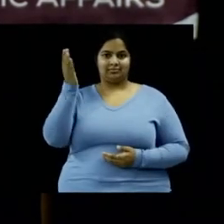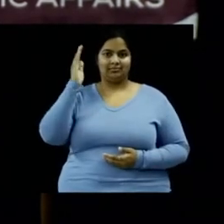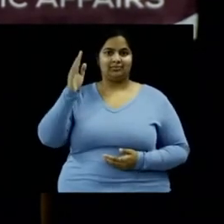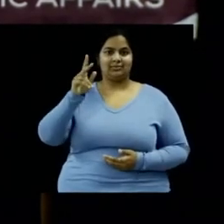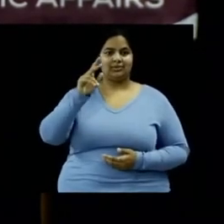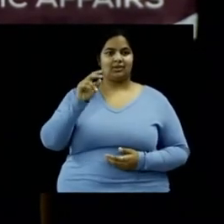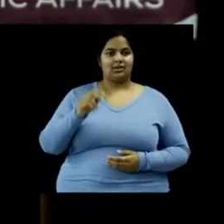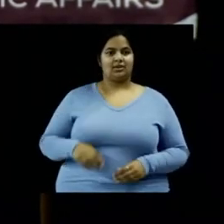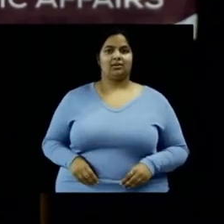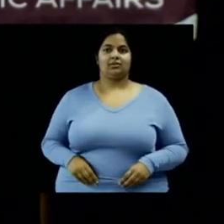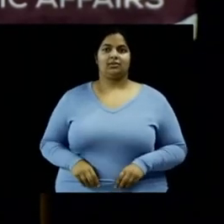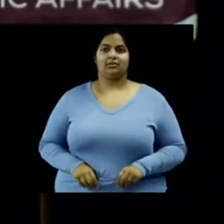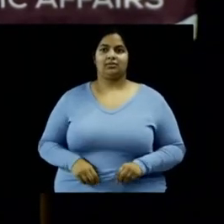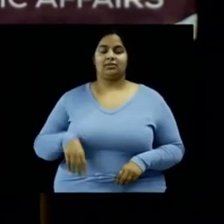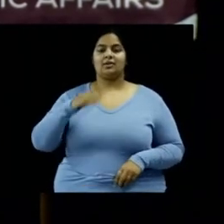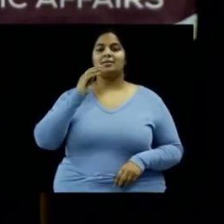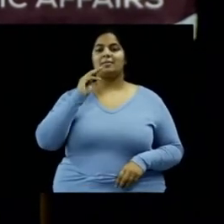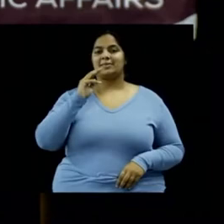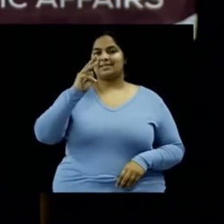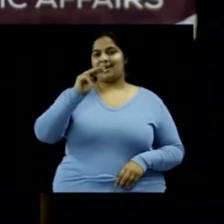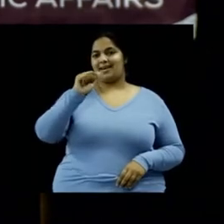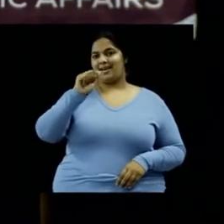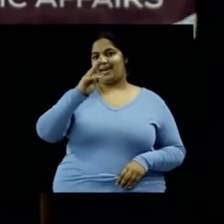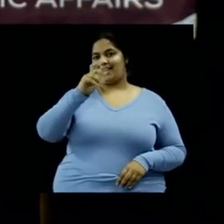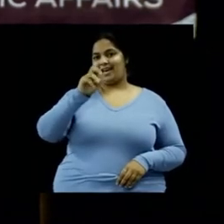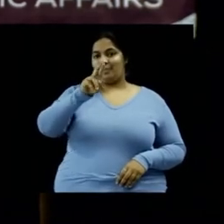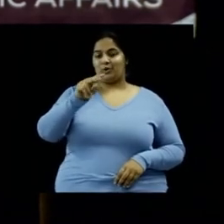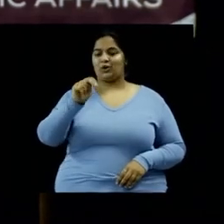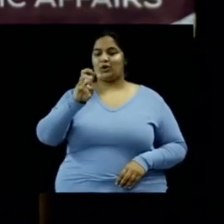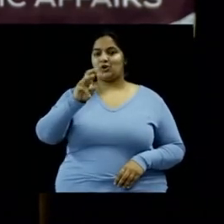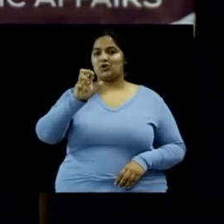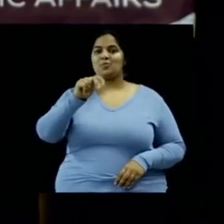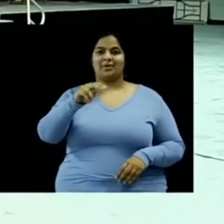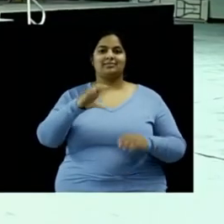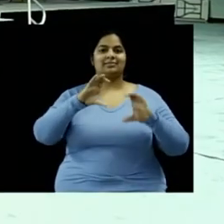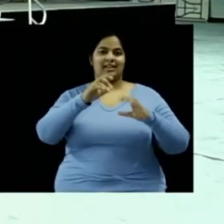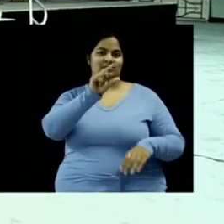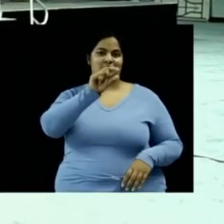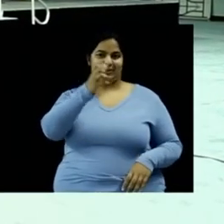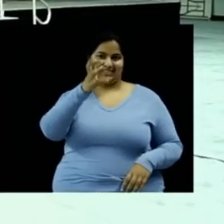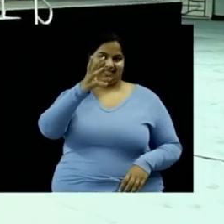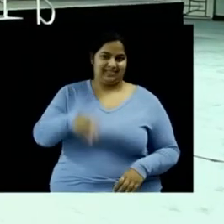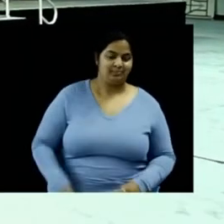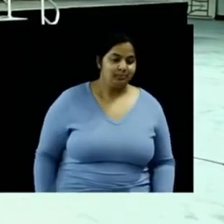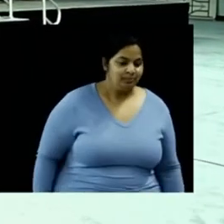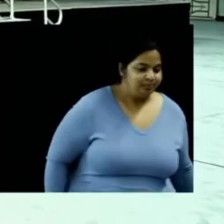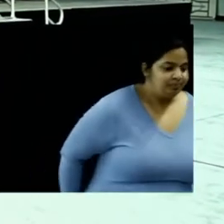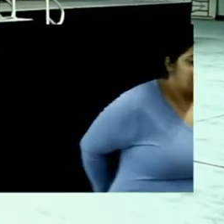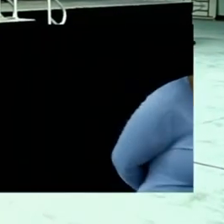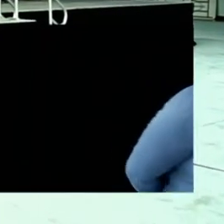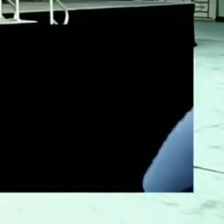our commencement speaker, Ms. Amber Newman, class of 2016.